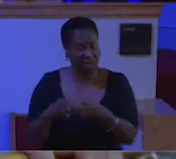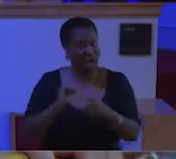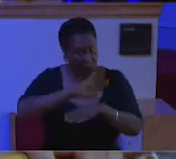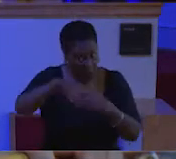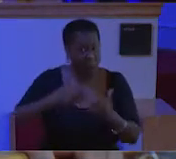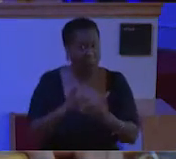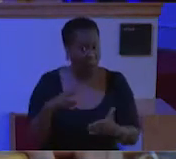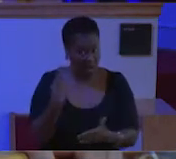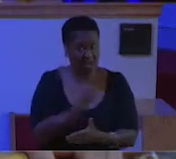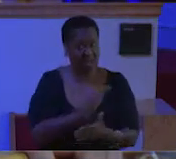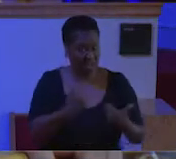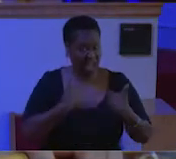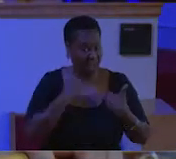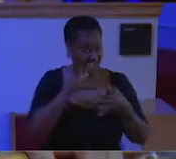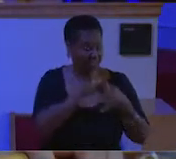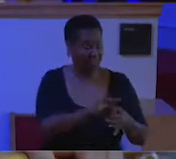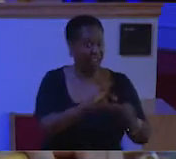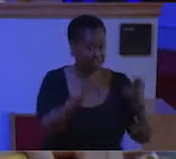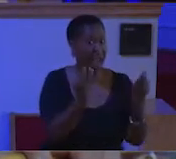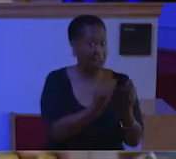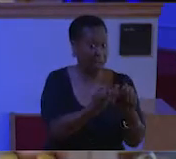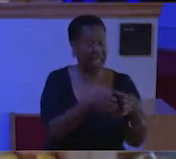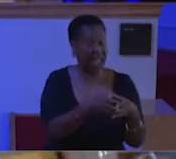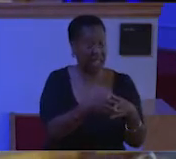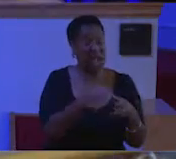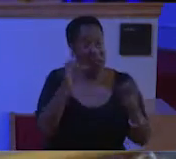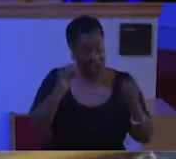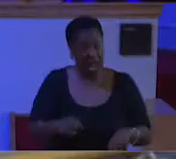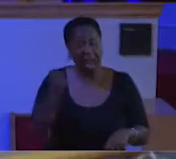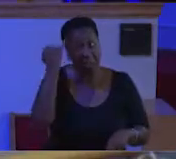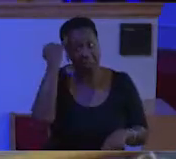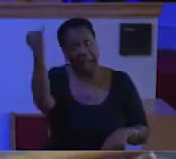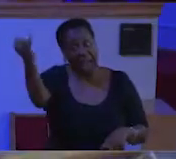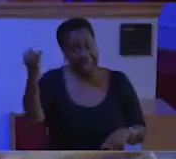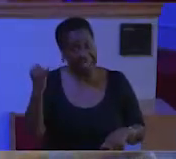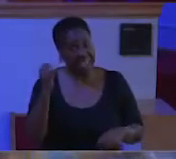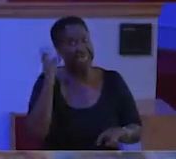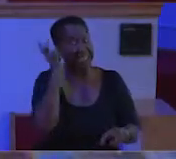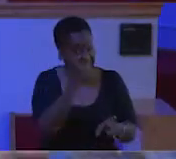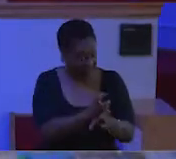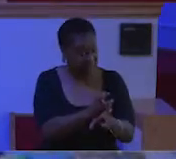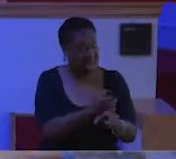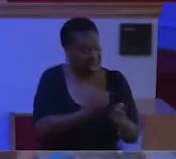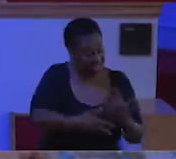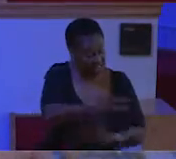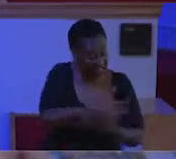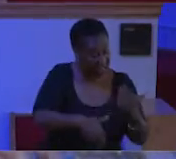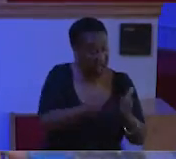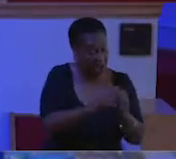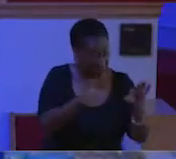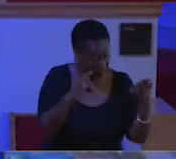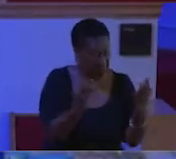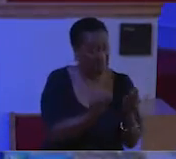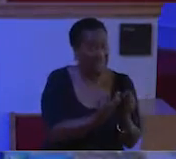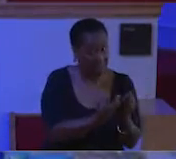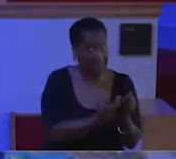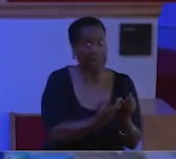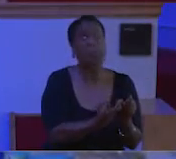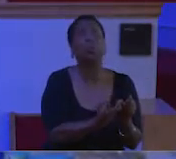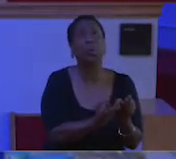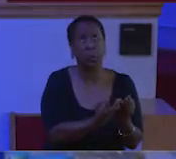All of us. And you can imagine if it's difficult to get along at the family reunion,